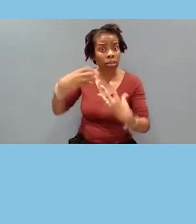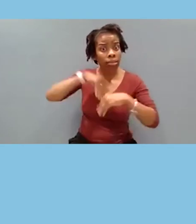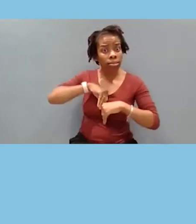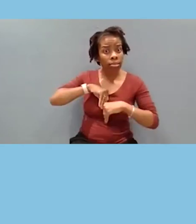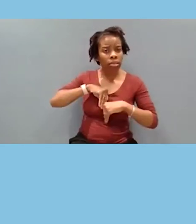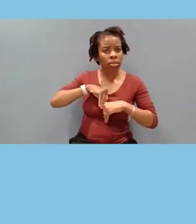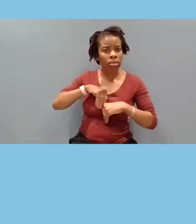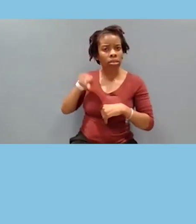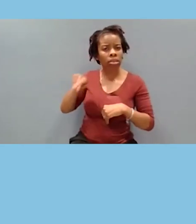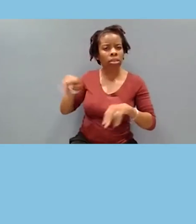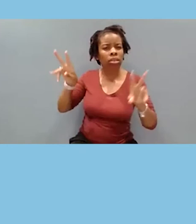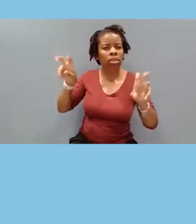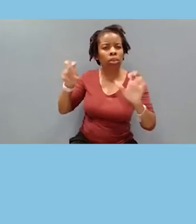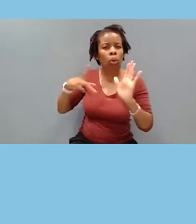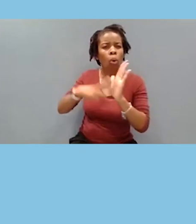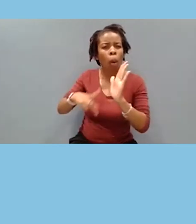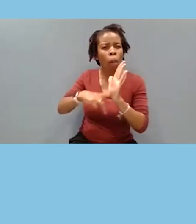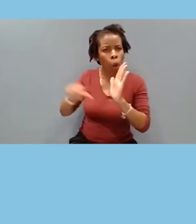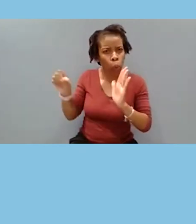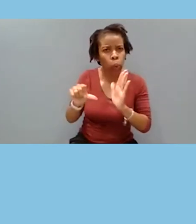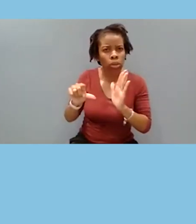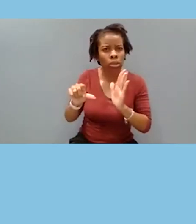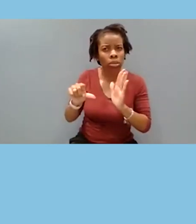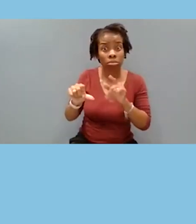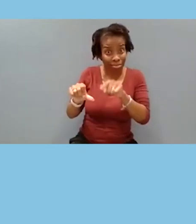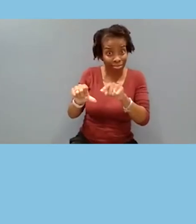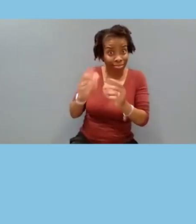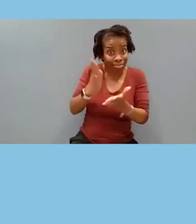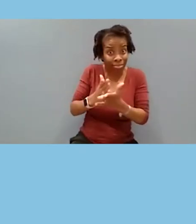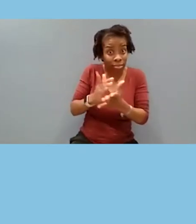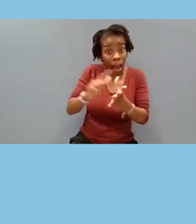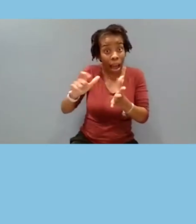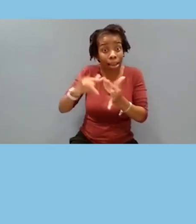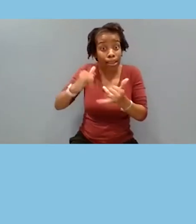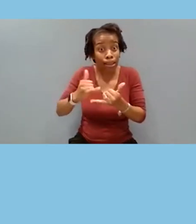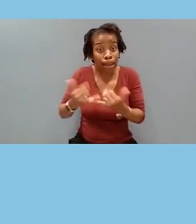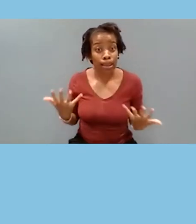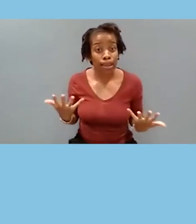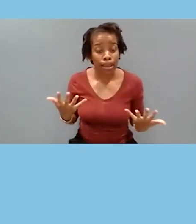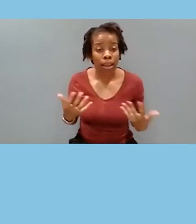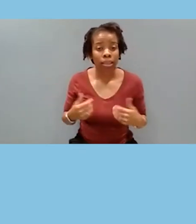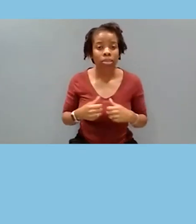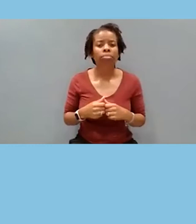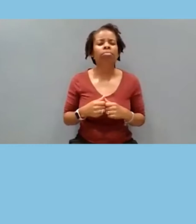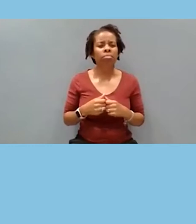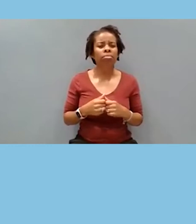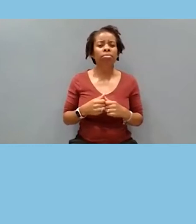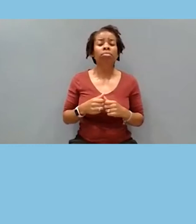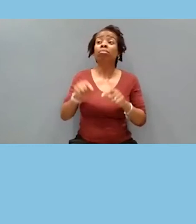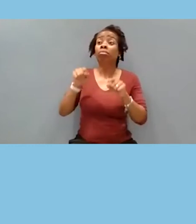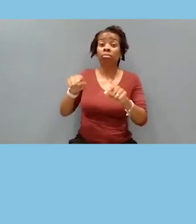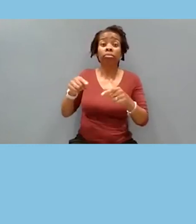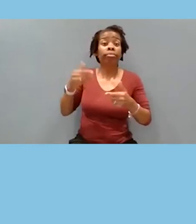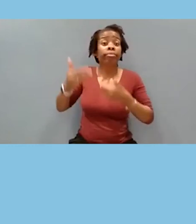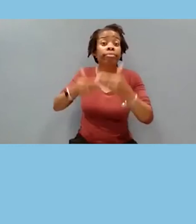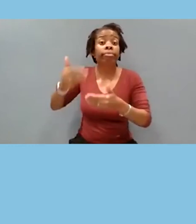at all. Somehow such access practices leave the realm of the question of access and become just the